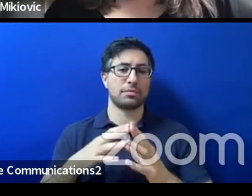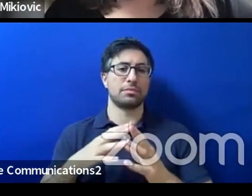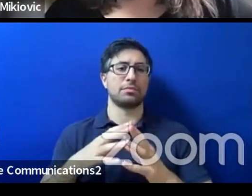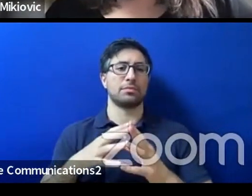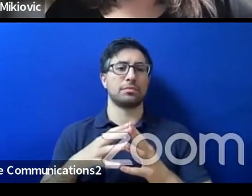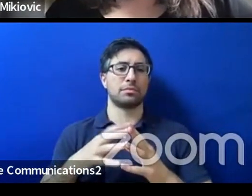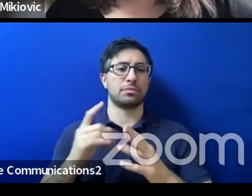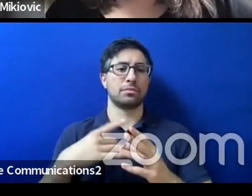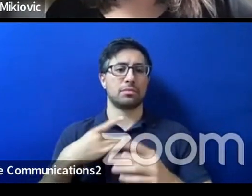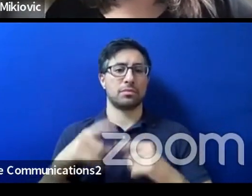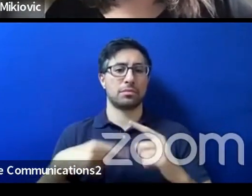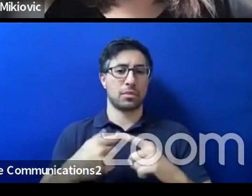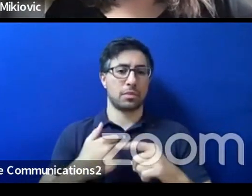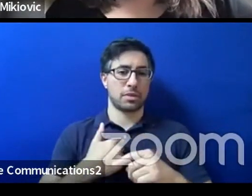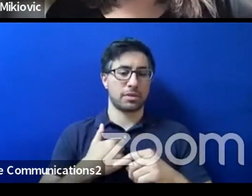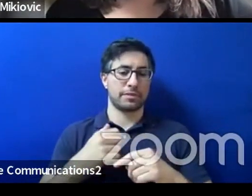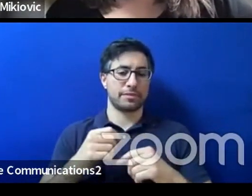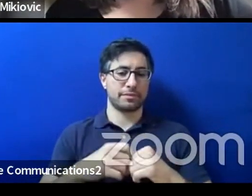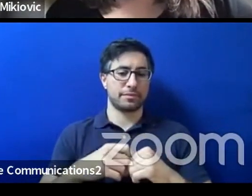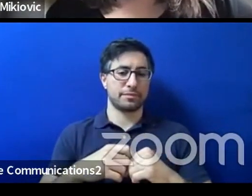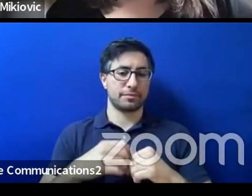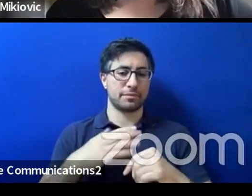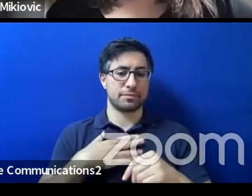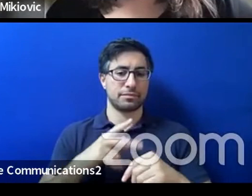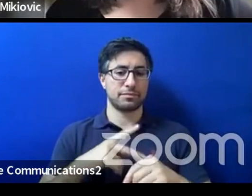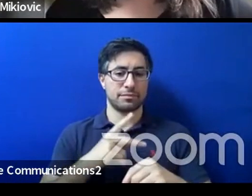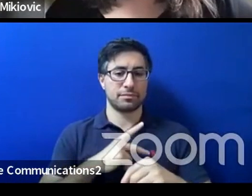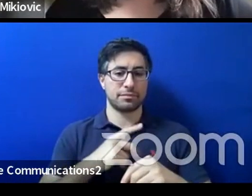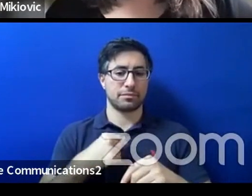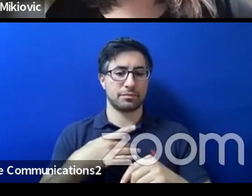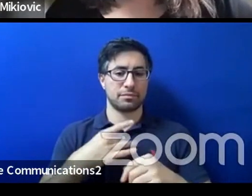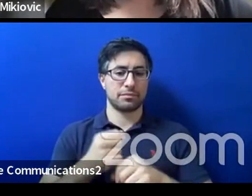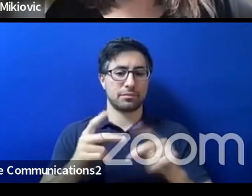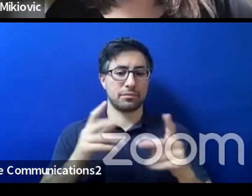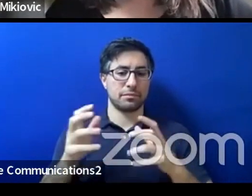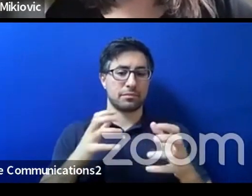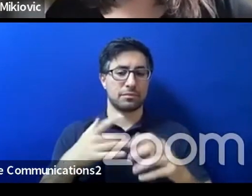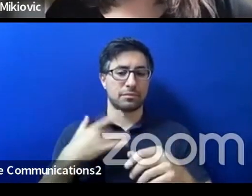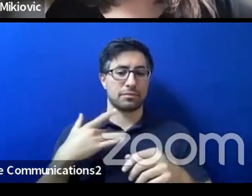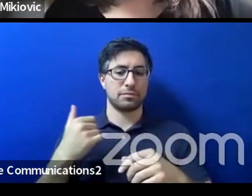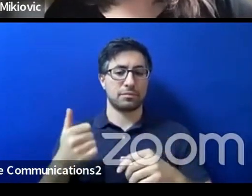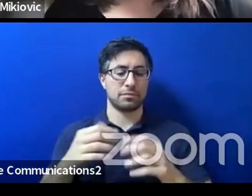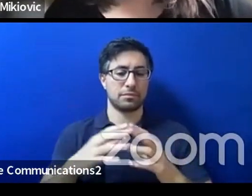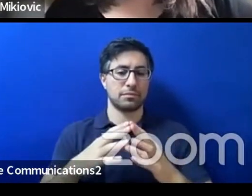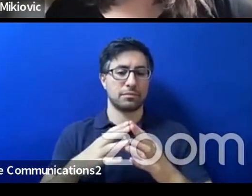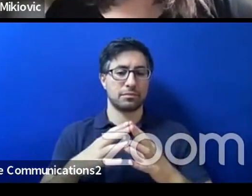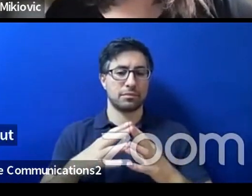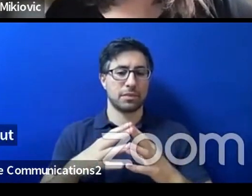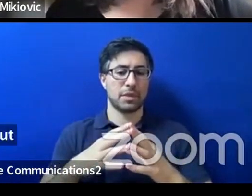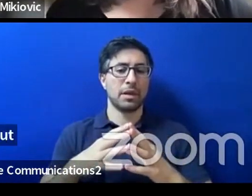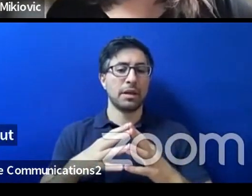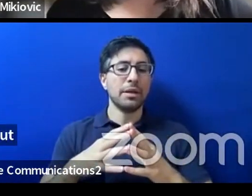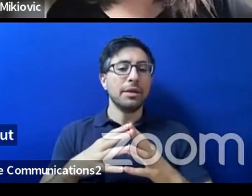What I like about myself, I guess, is my personality. Like, I like making people laugh and feel good, and standing